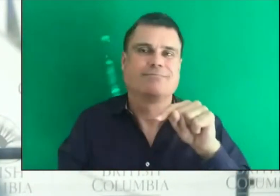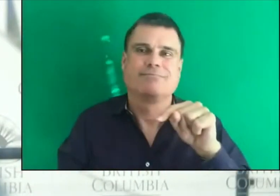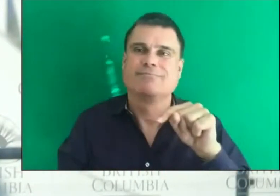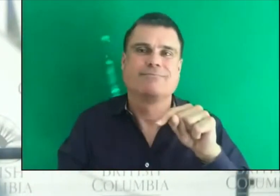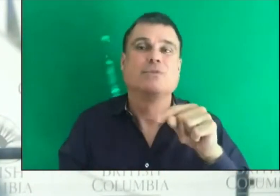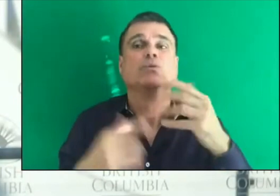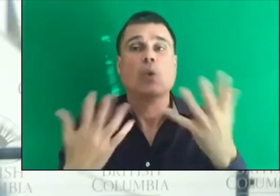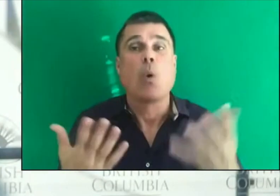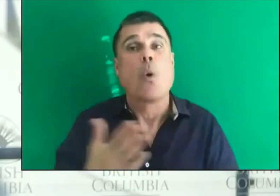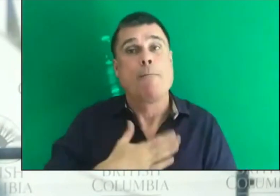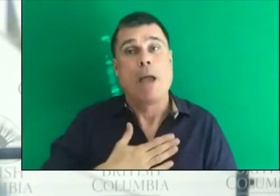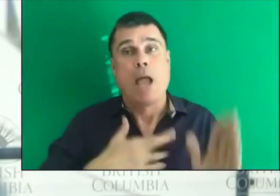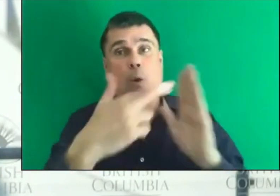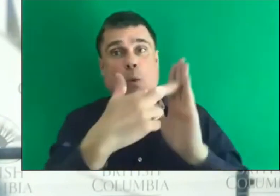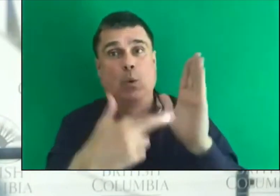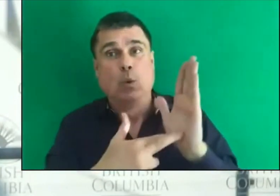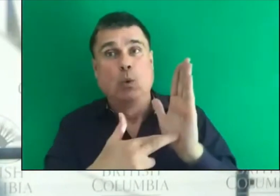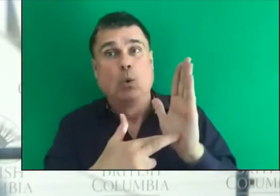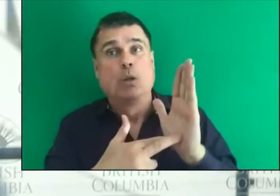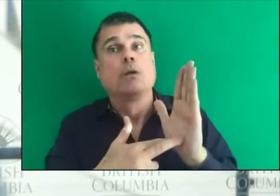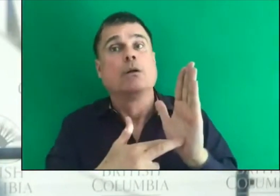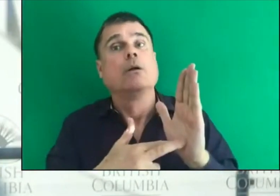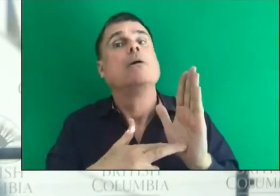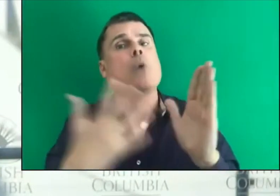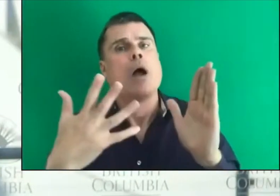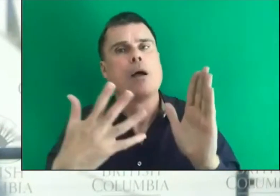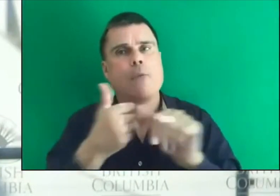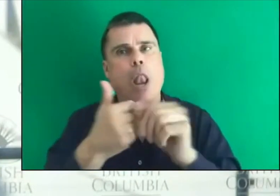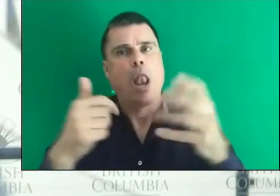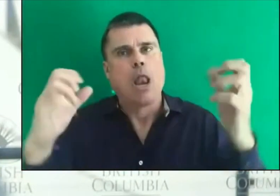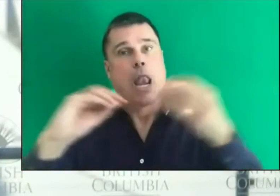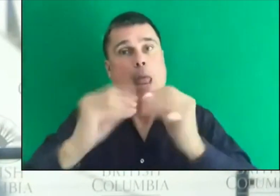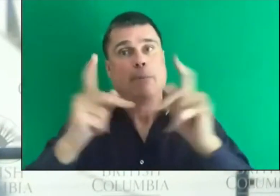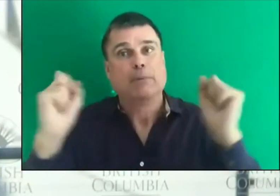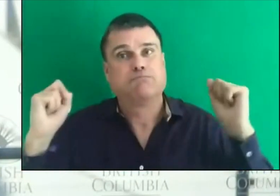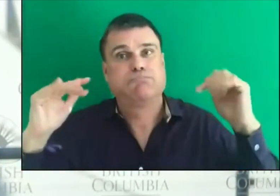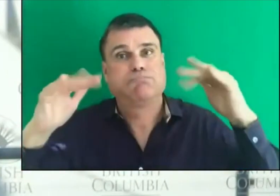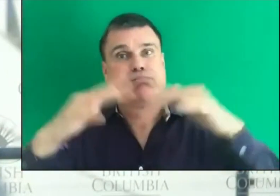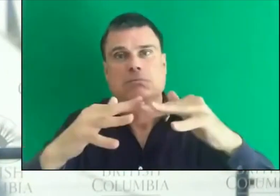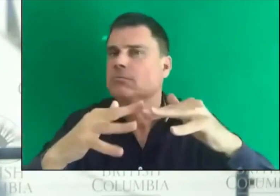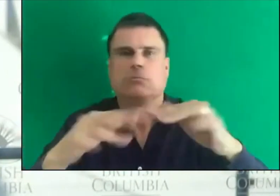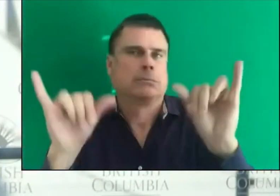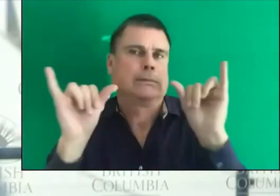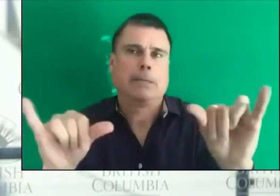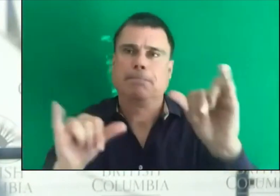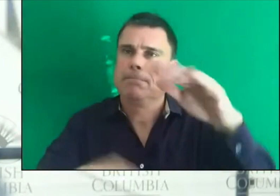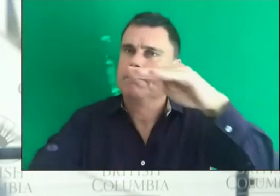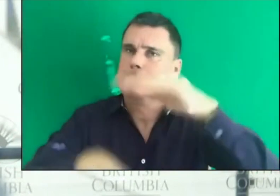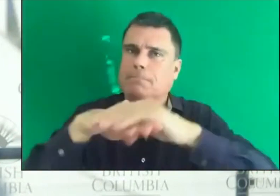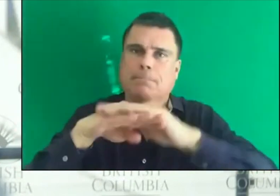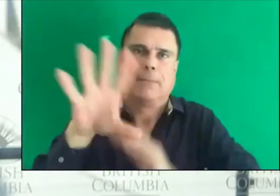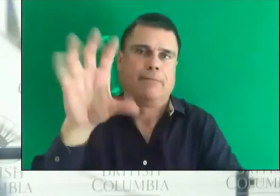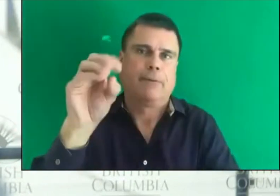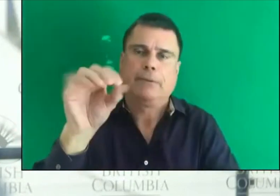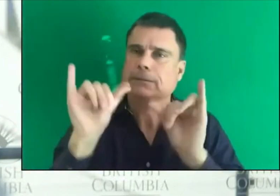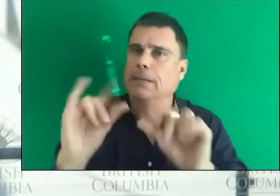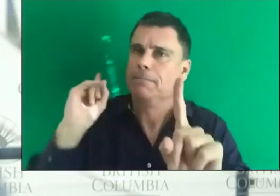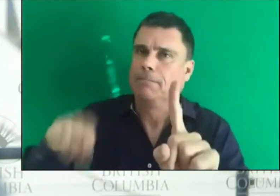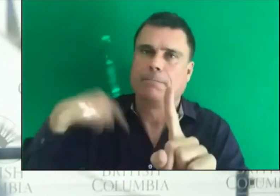know it has been hard for many people not to come together and worship together or have their ceremonies